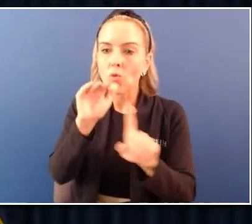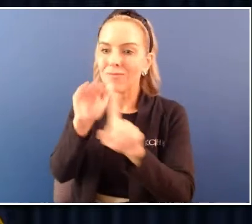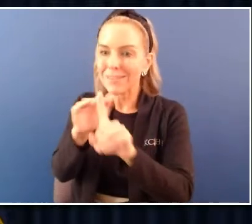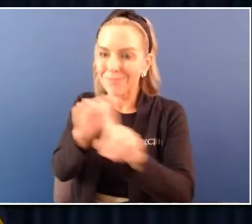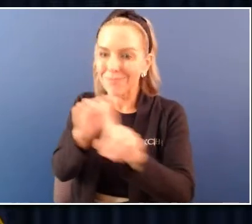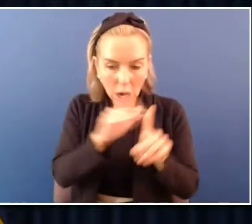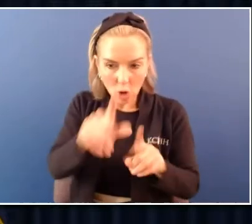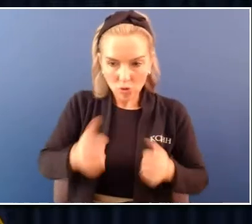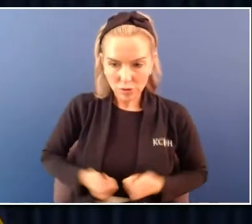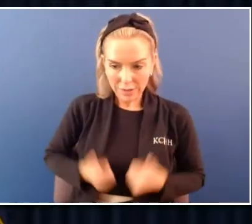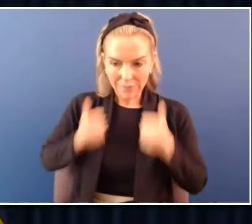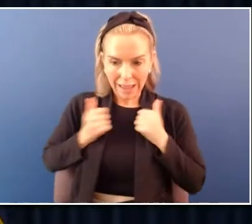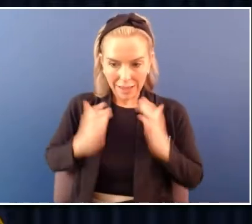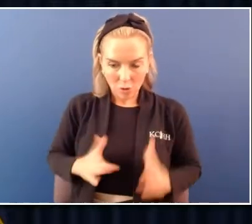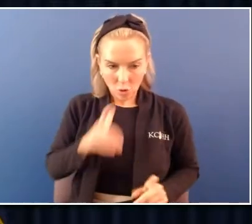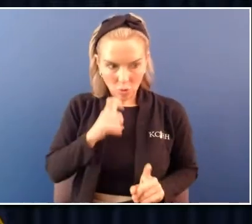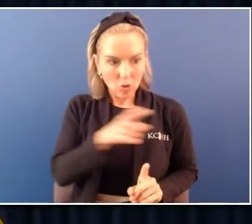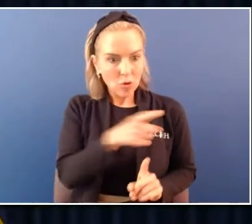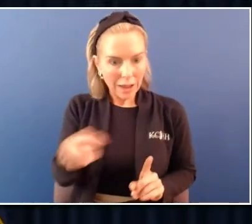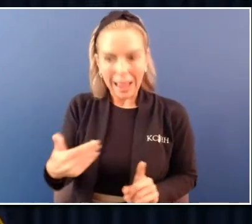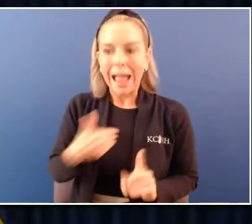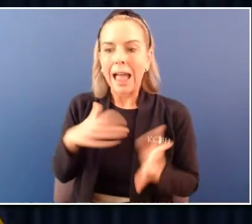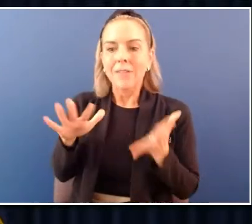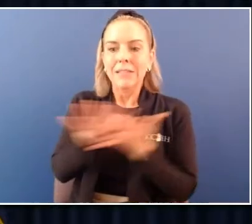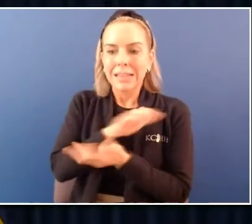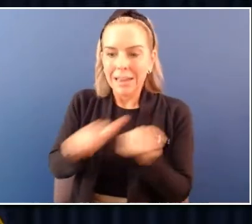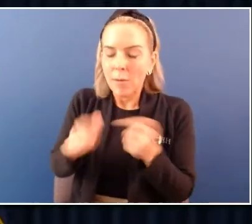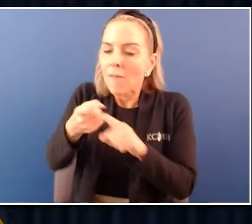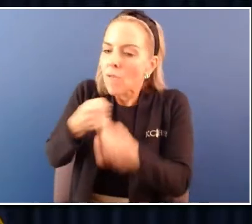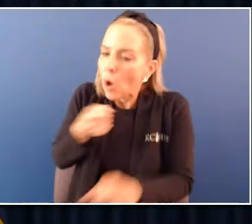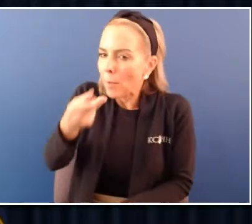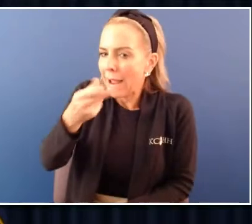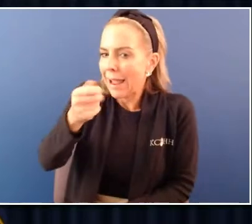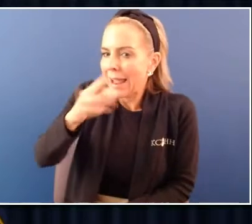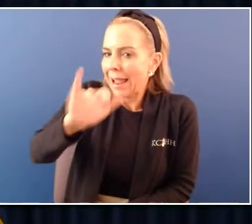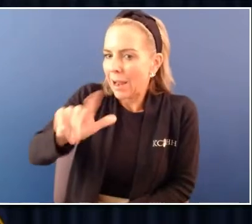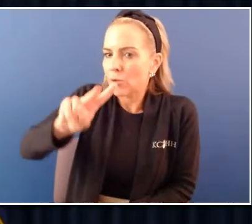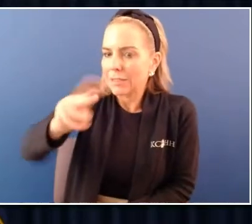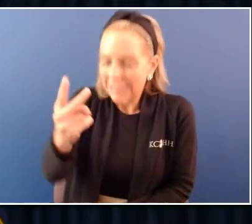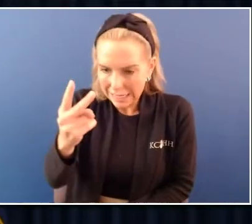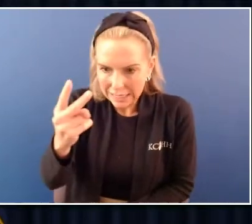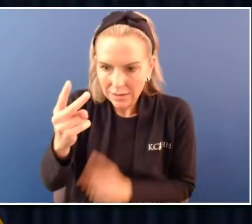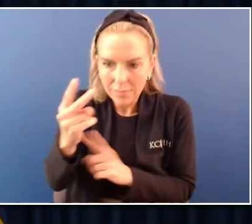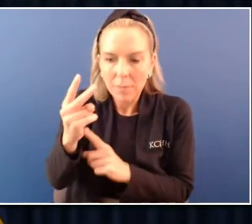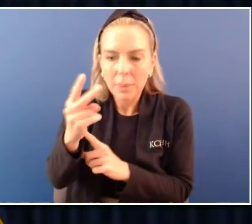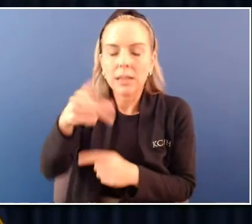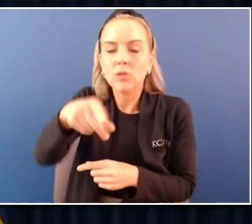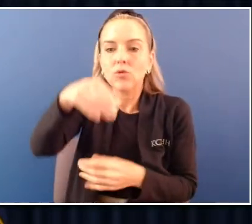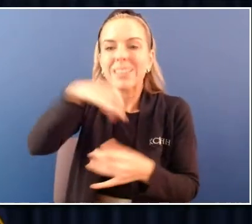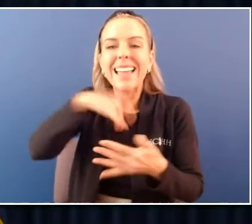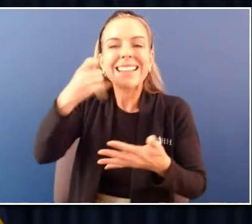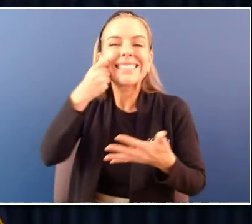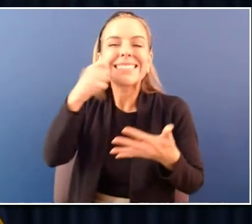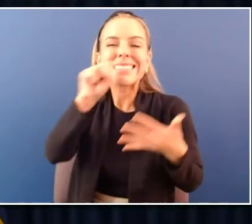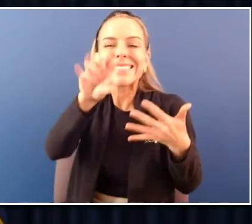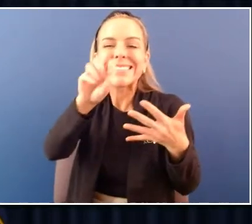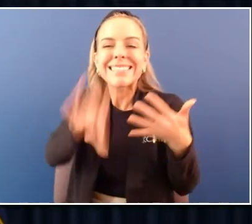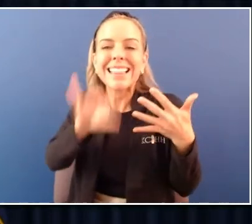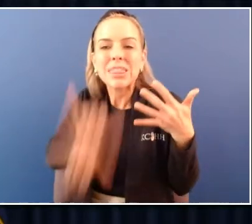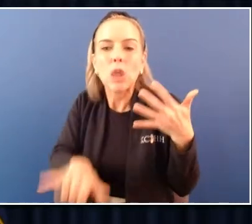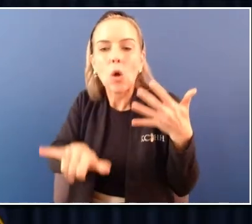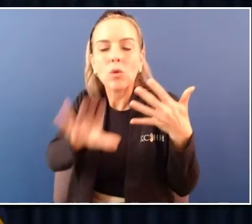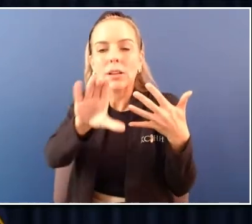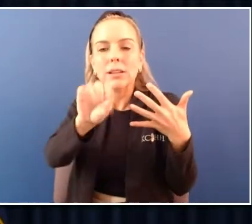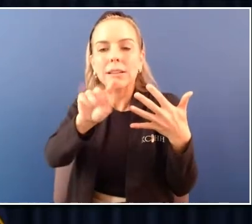survivor who had damage on the April 2nd storms and you are in one of those counties, you can apply in the